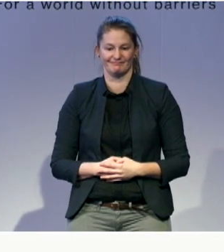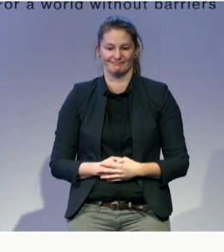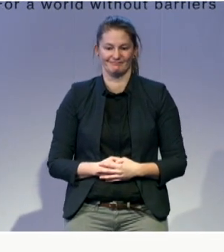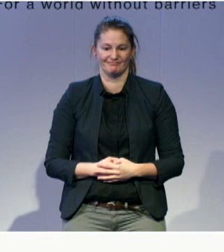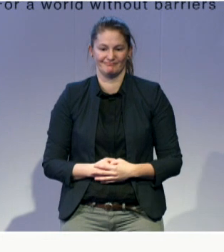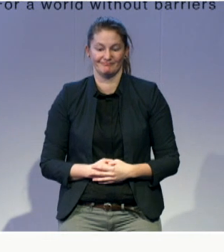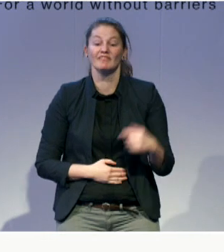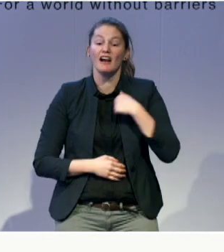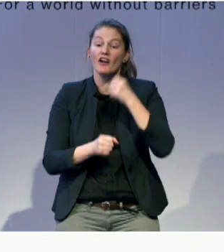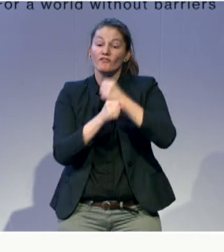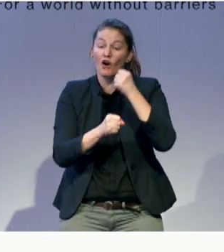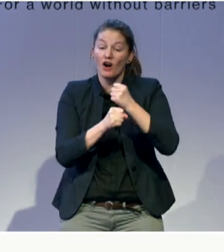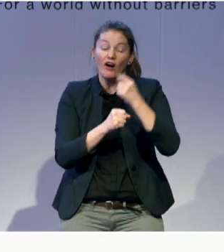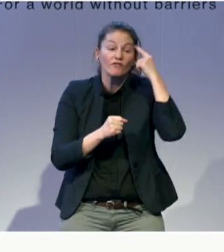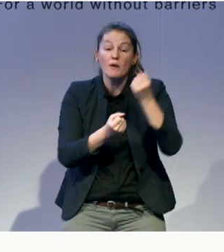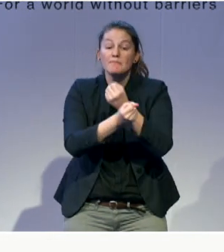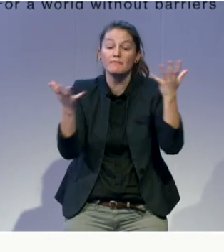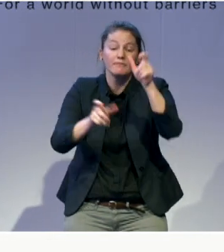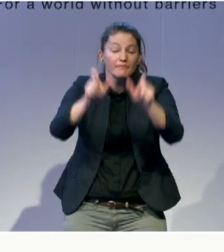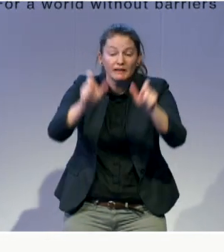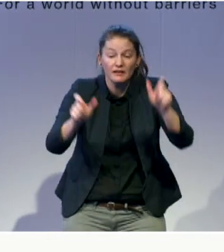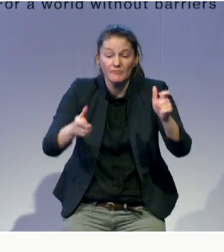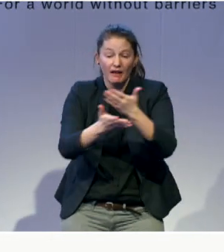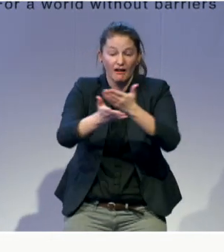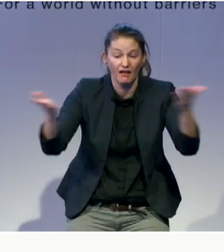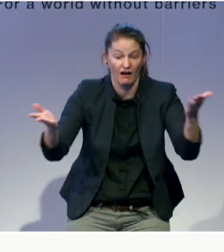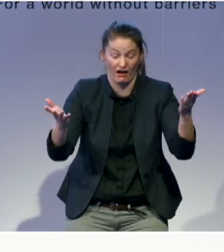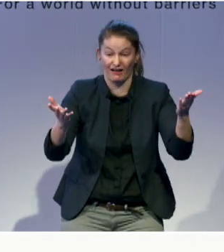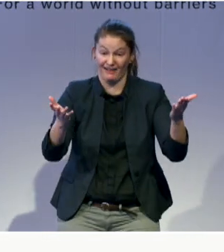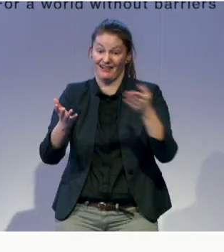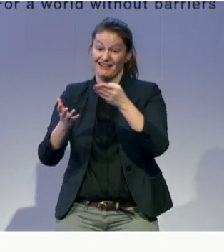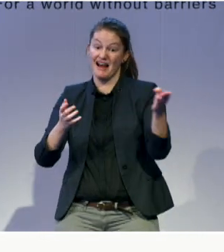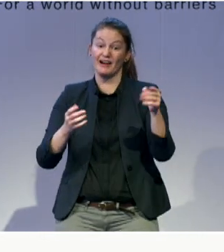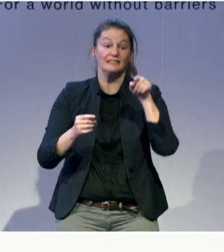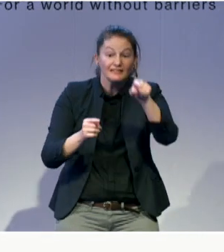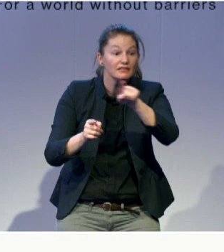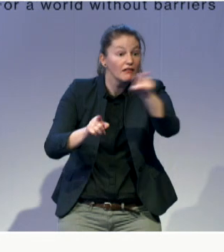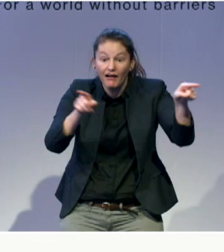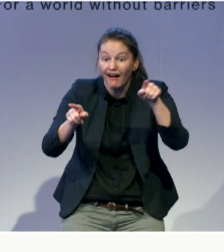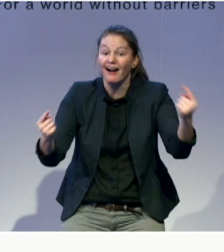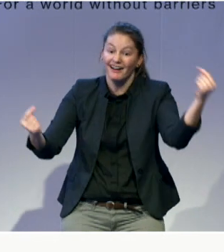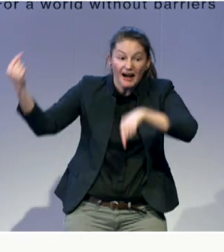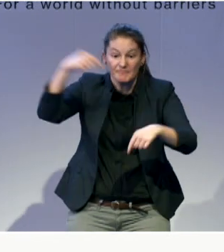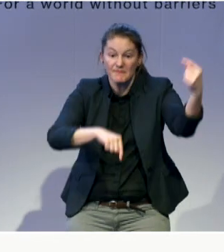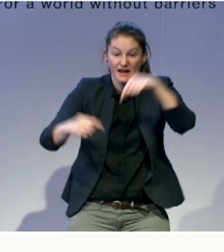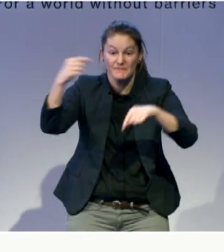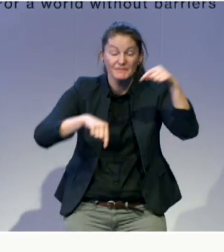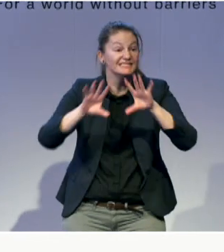beyond greats. And then I got here, and I saw what this was about.